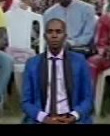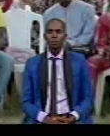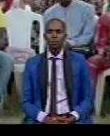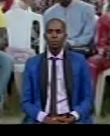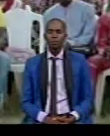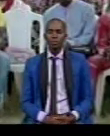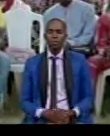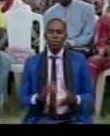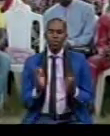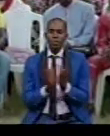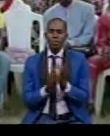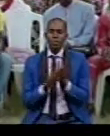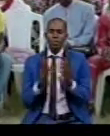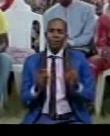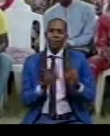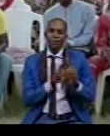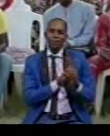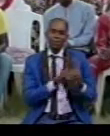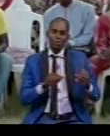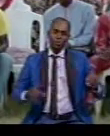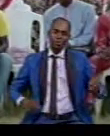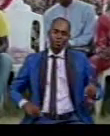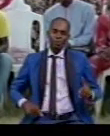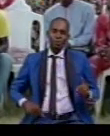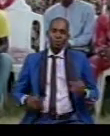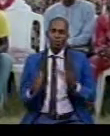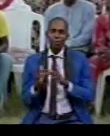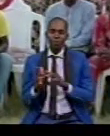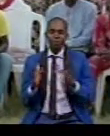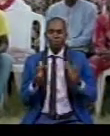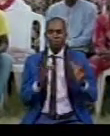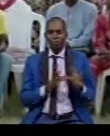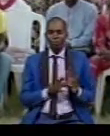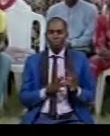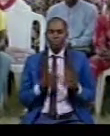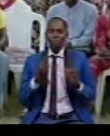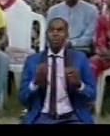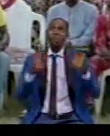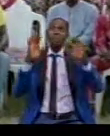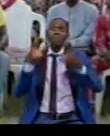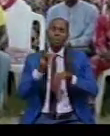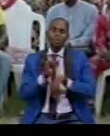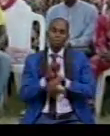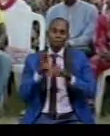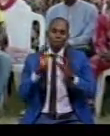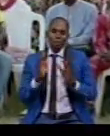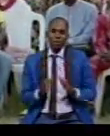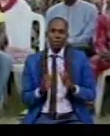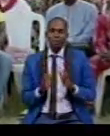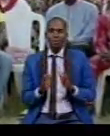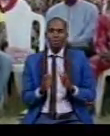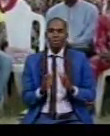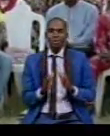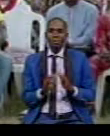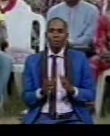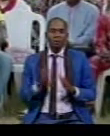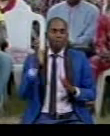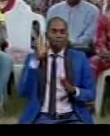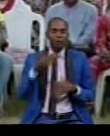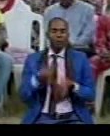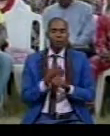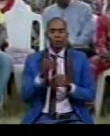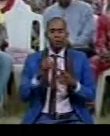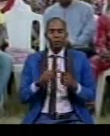and you are repenting your sin. Truly, truly, today I offer myself to the Lord